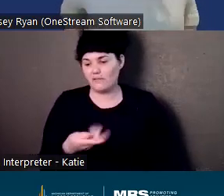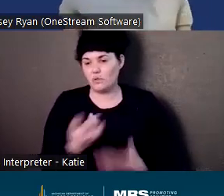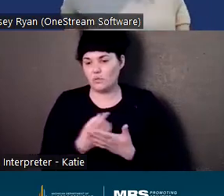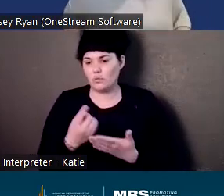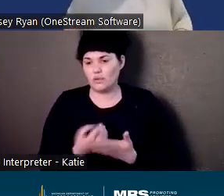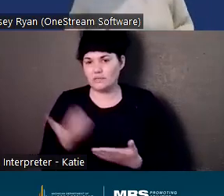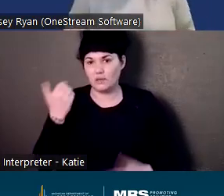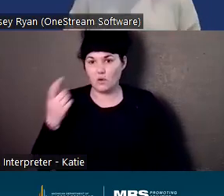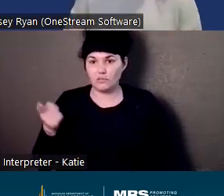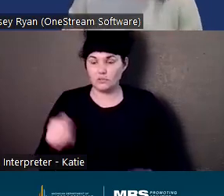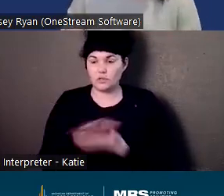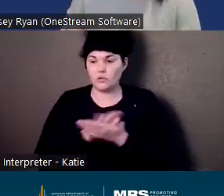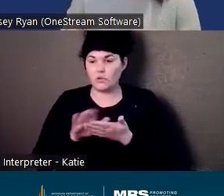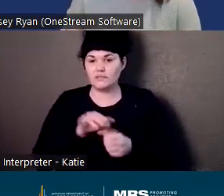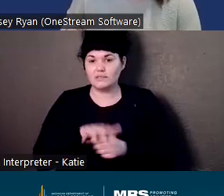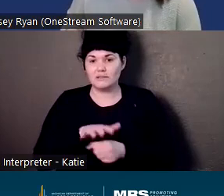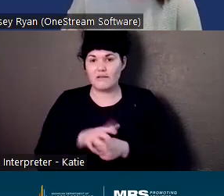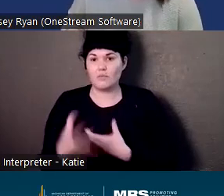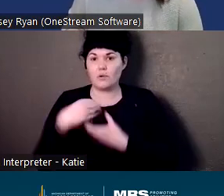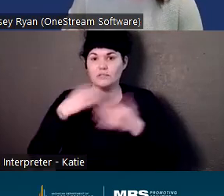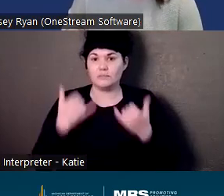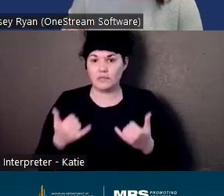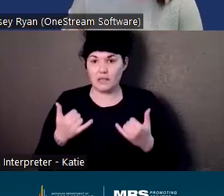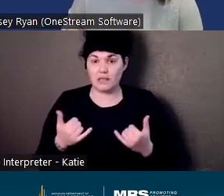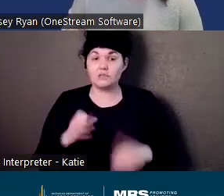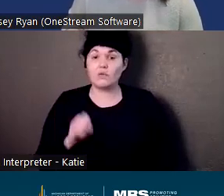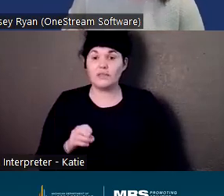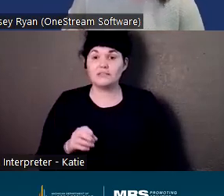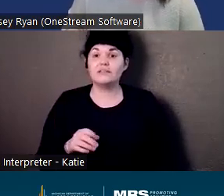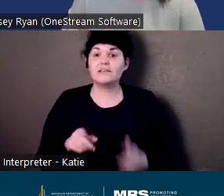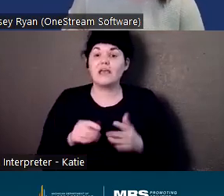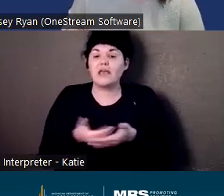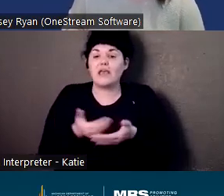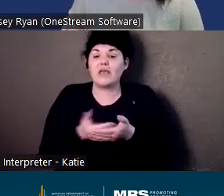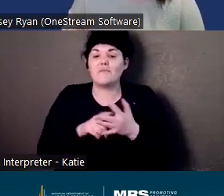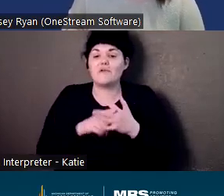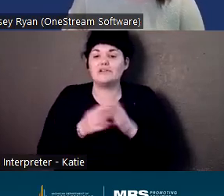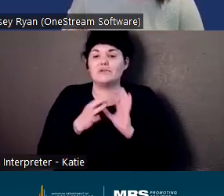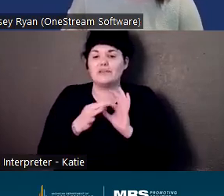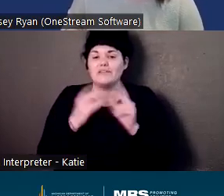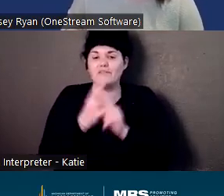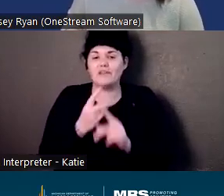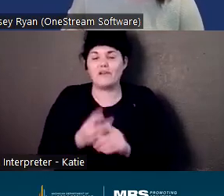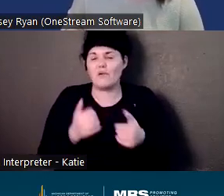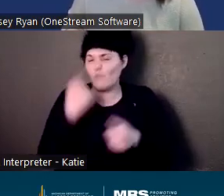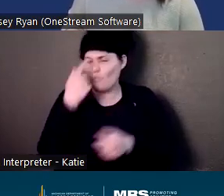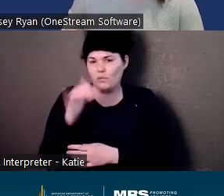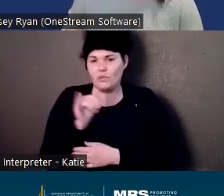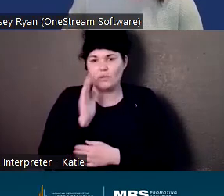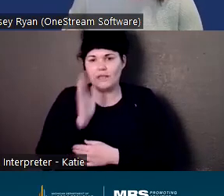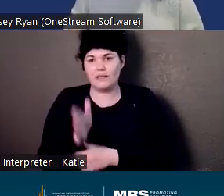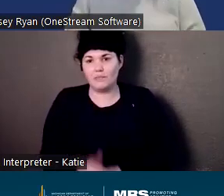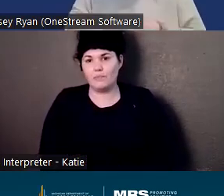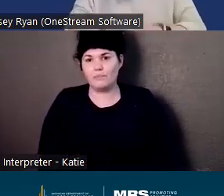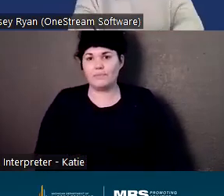gracious enough to participate today. So this is an emerging relationship to figure out what this is going to look like as we move forward. So